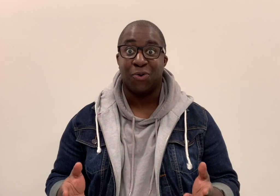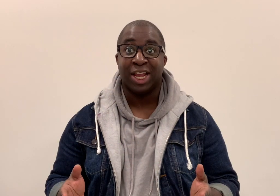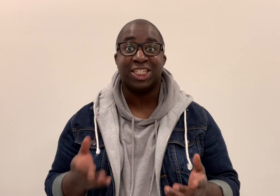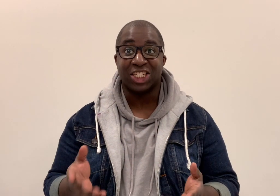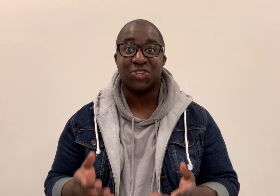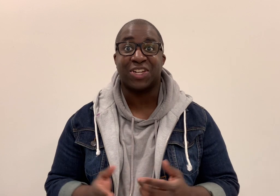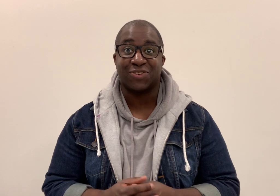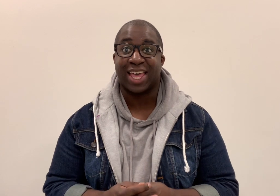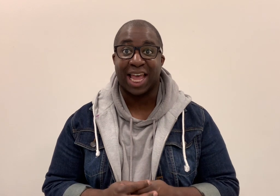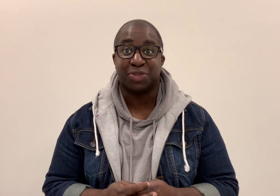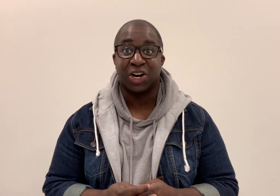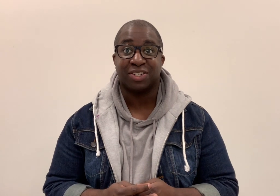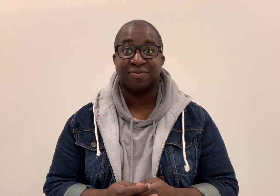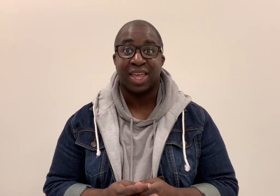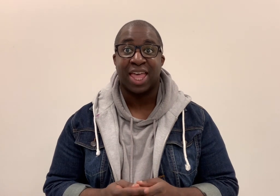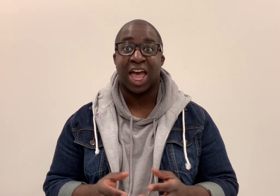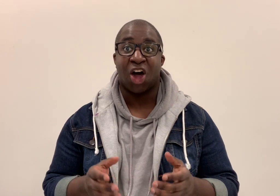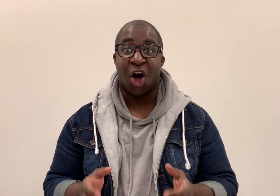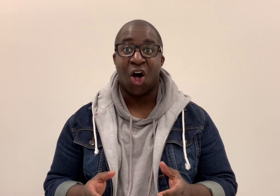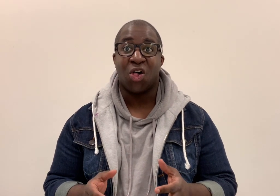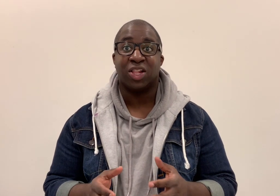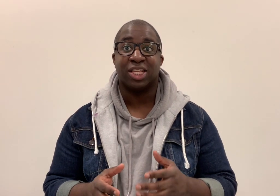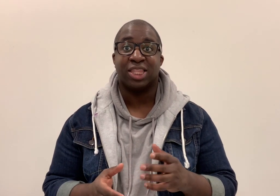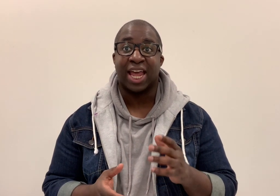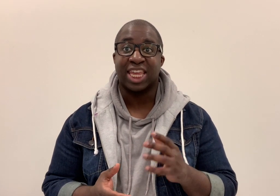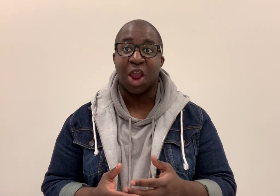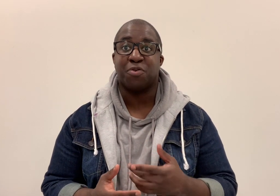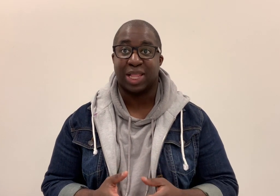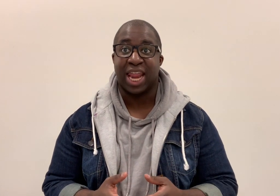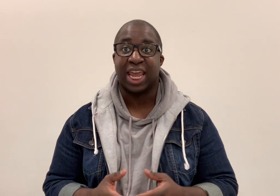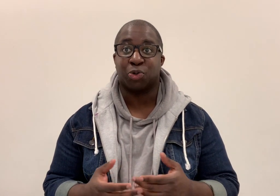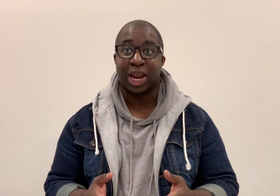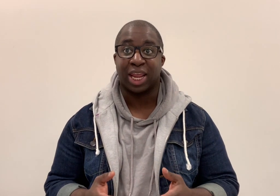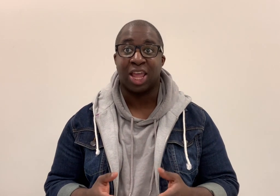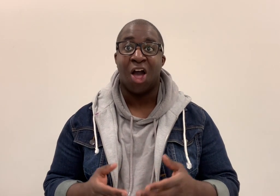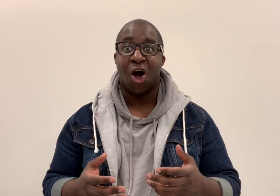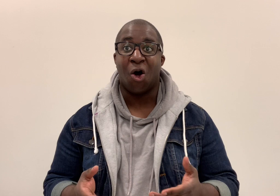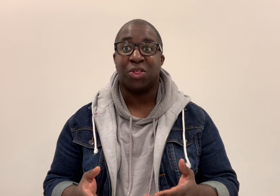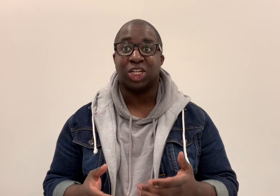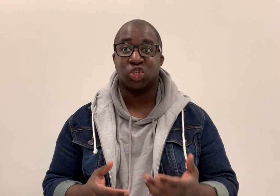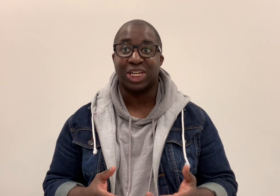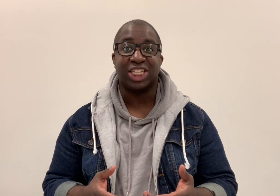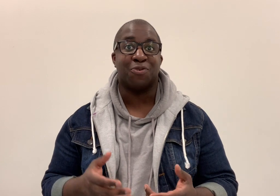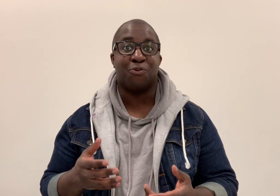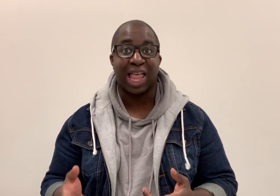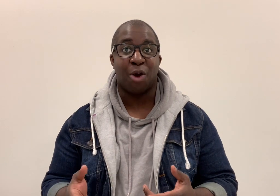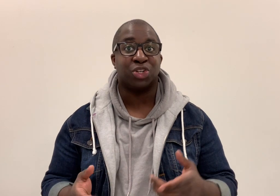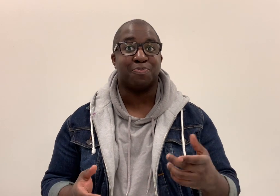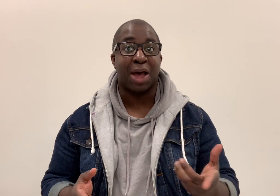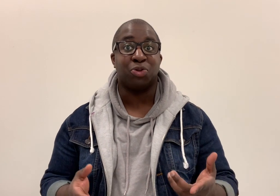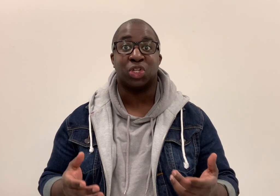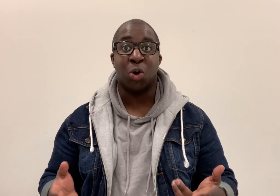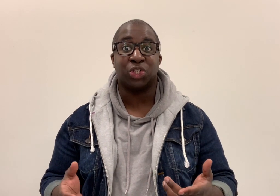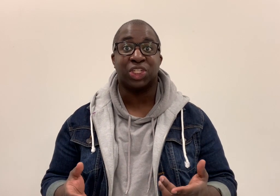Wow. Did you hear that last part? That all that careful planning and creating, all the trees and